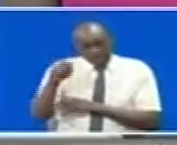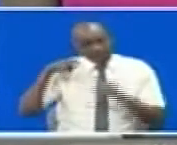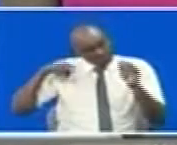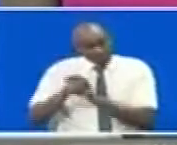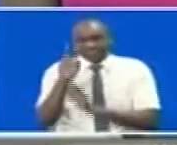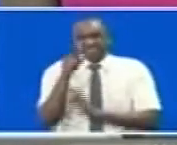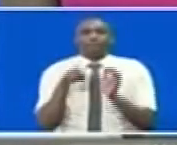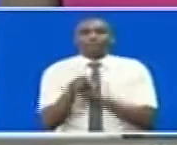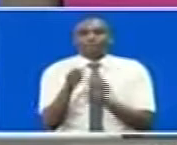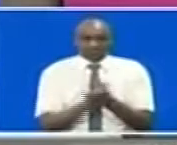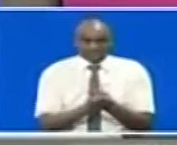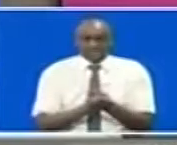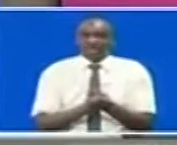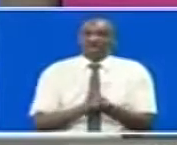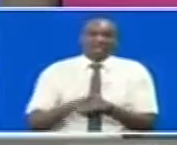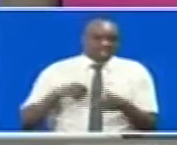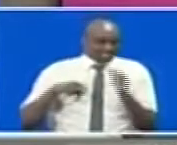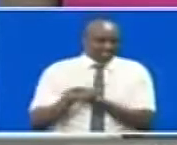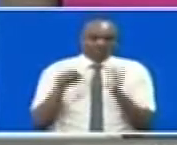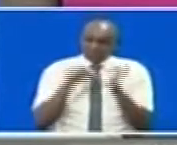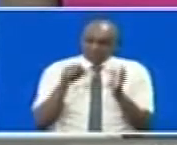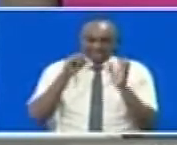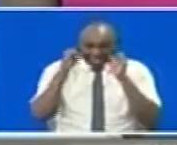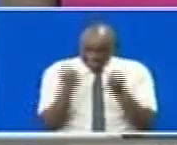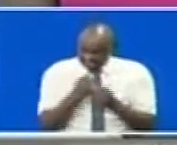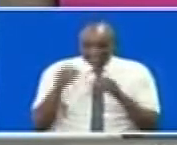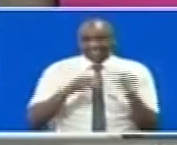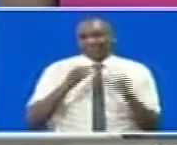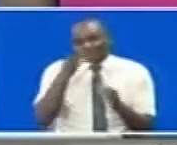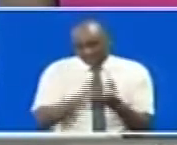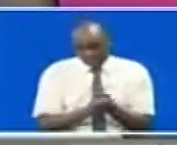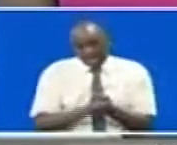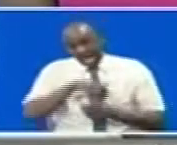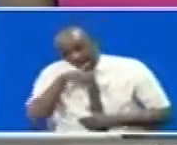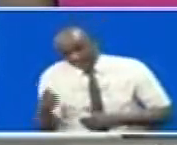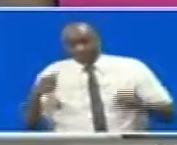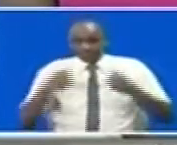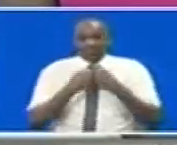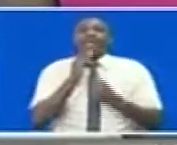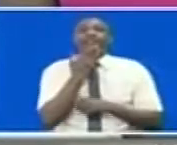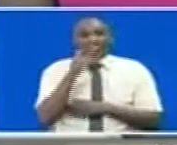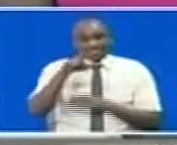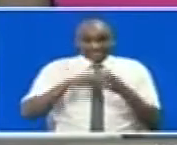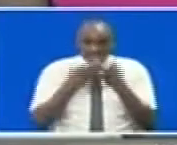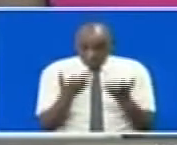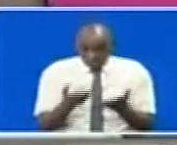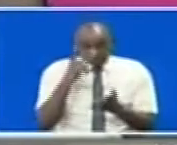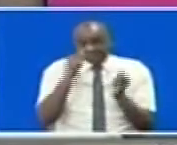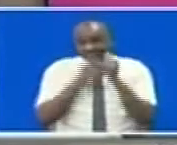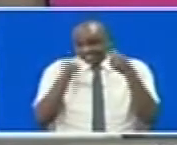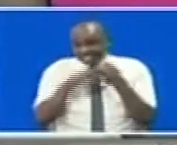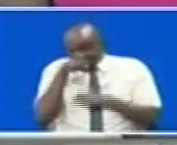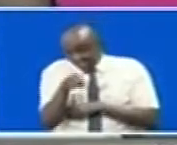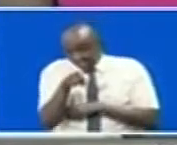of the match, heaping more misery into Tusker's campaign. In another match, AFC Leopards began their 2017